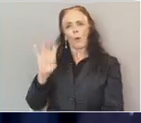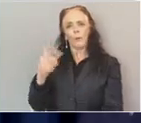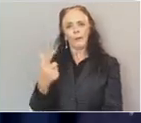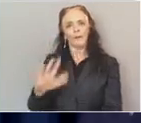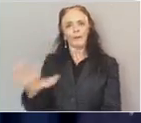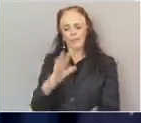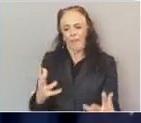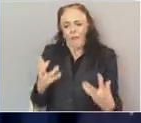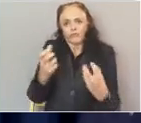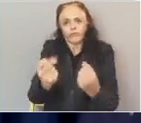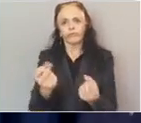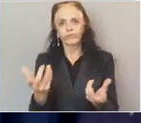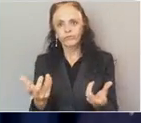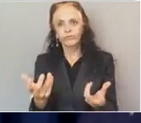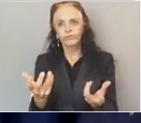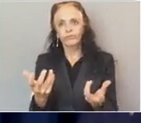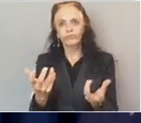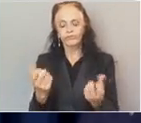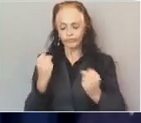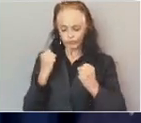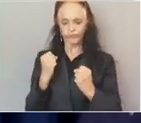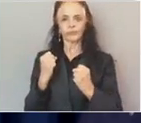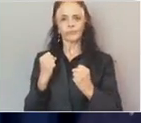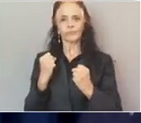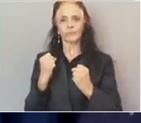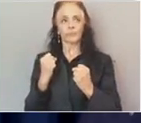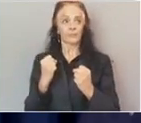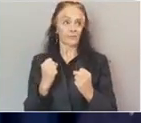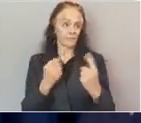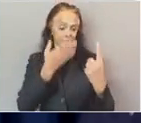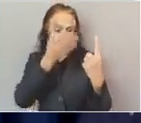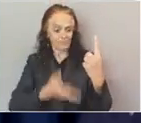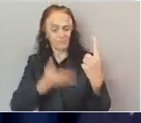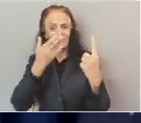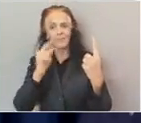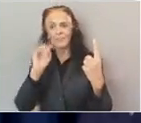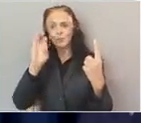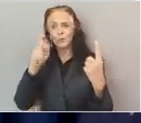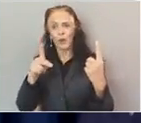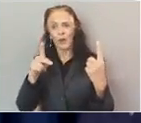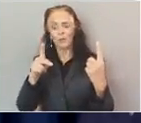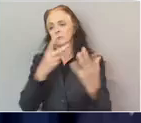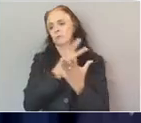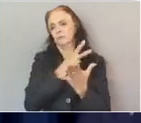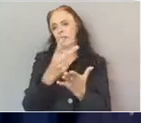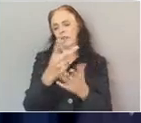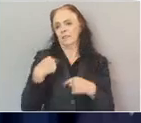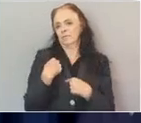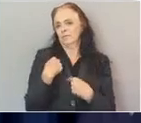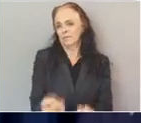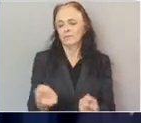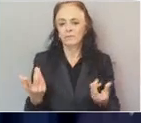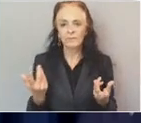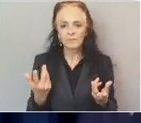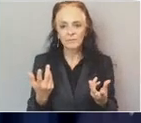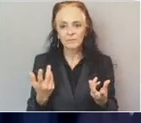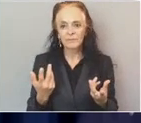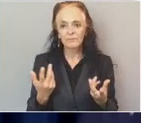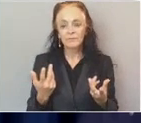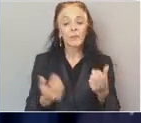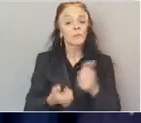And on that measure, Donald Trump has failed. You see, at its most basic